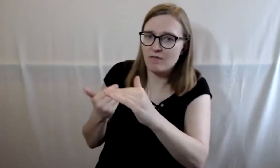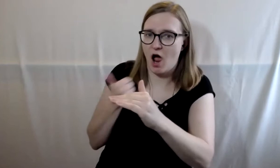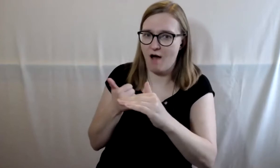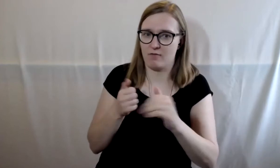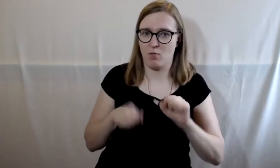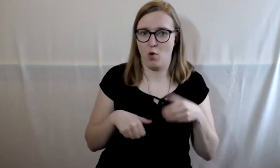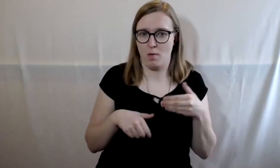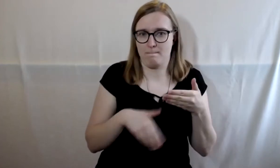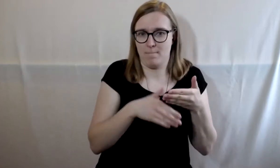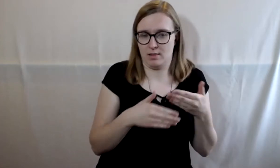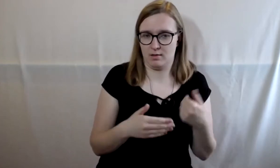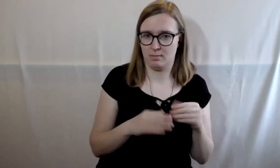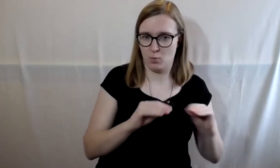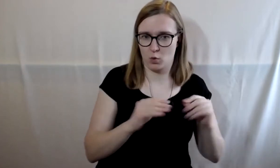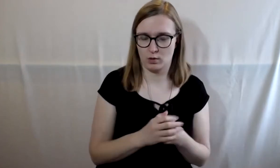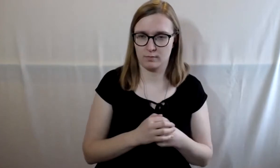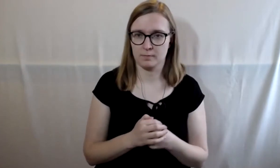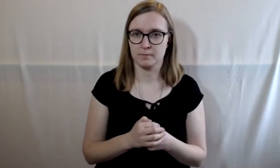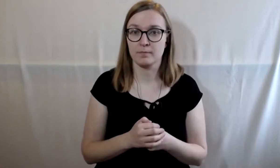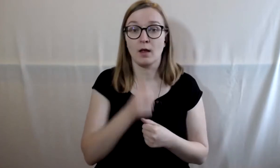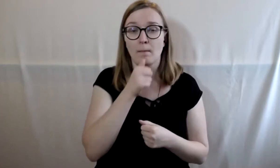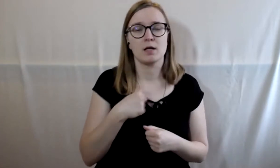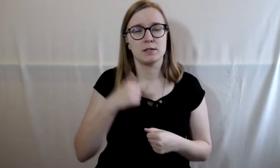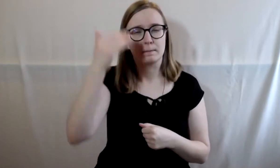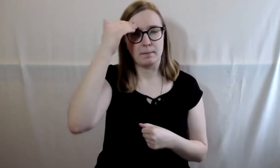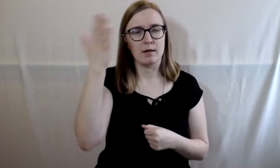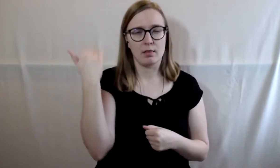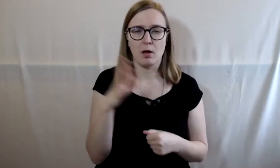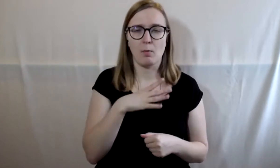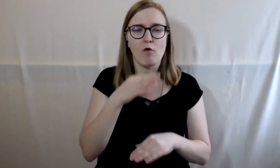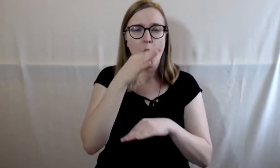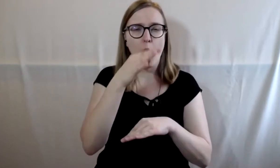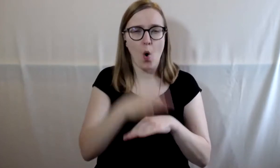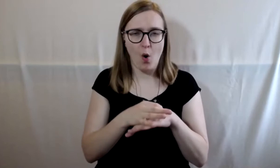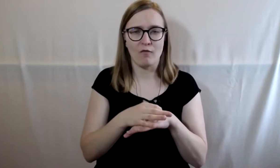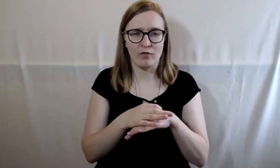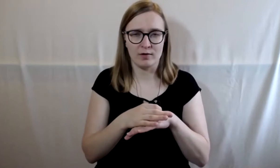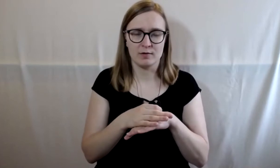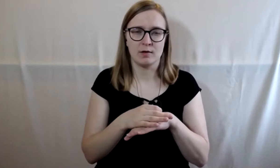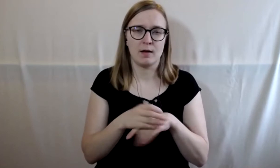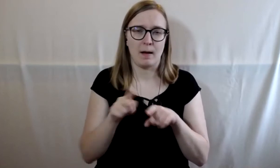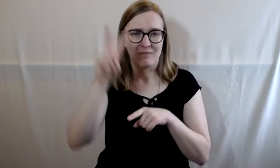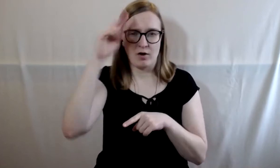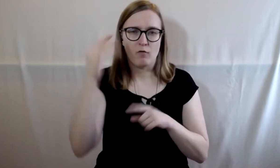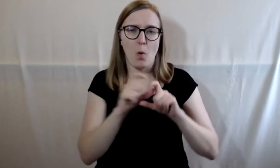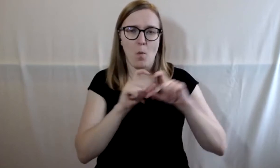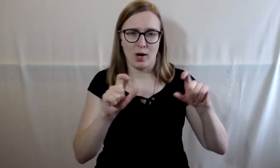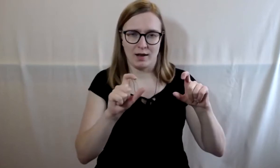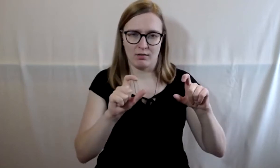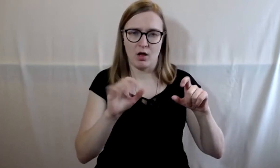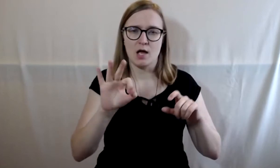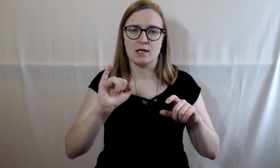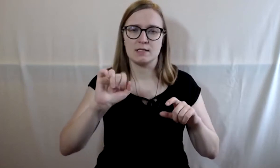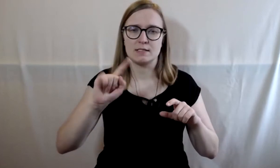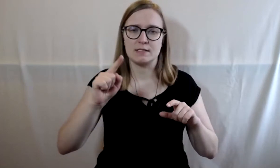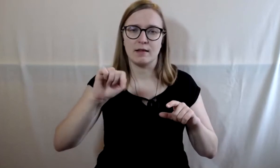when I was responsible for public schools in Sydney, I would visit schools and I